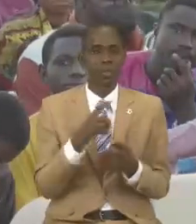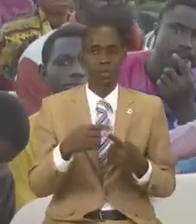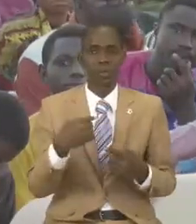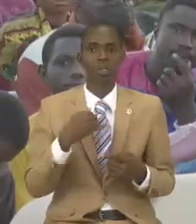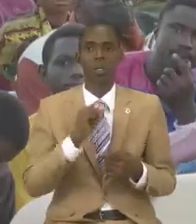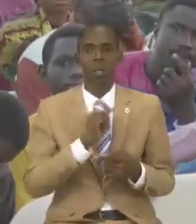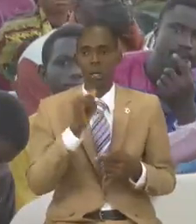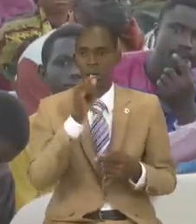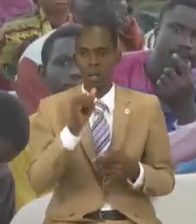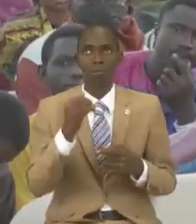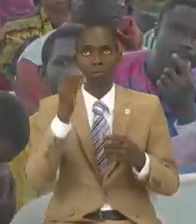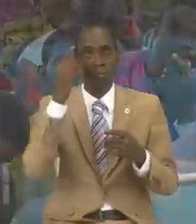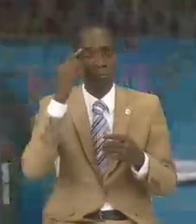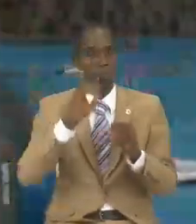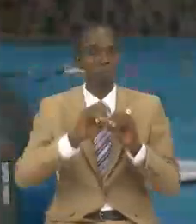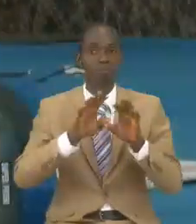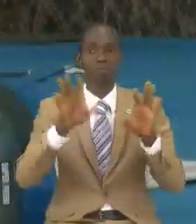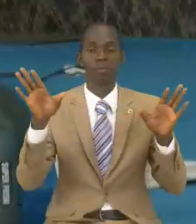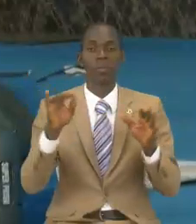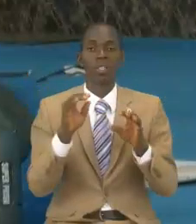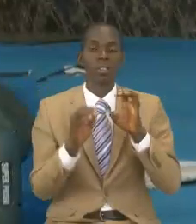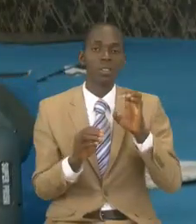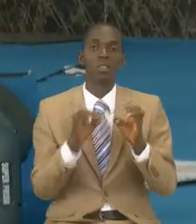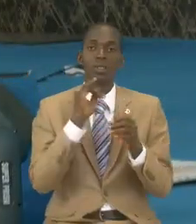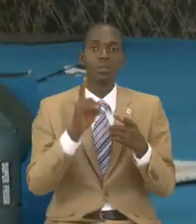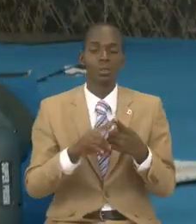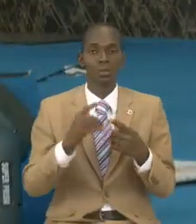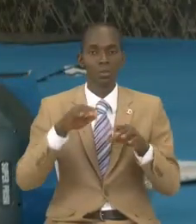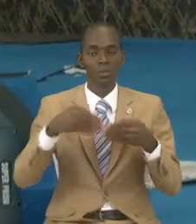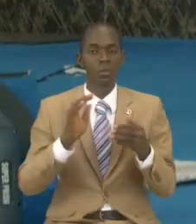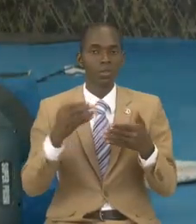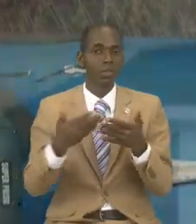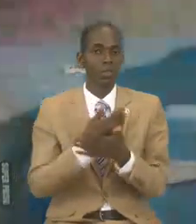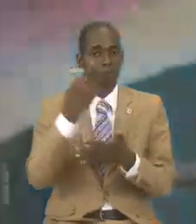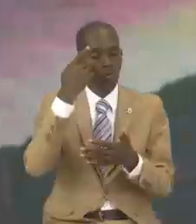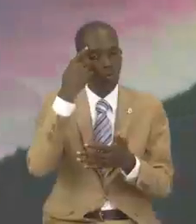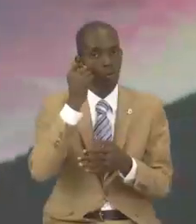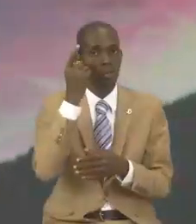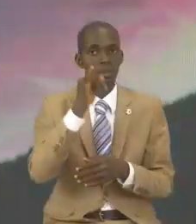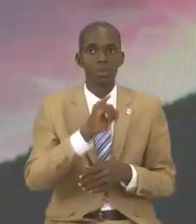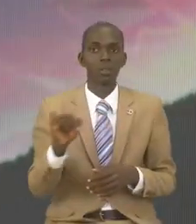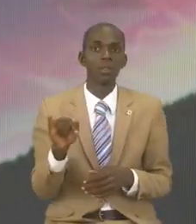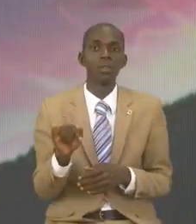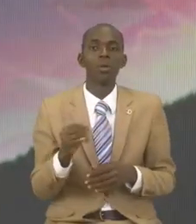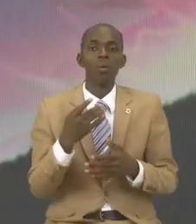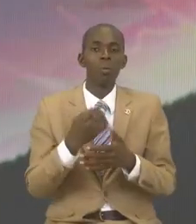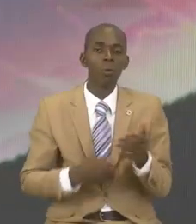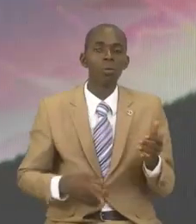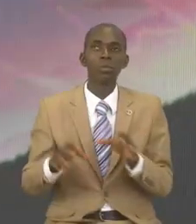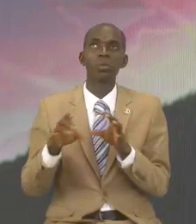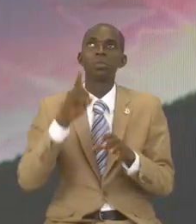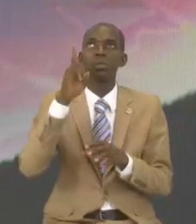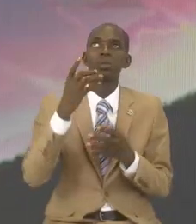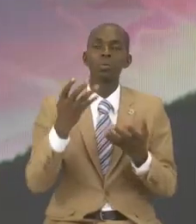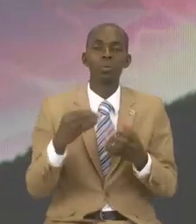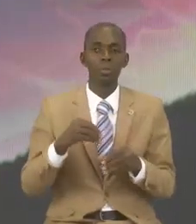Retreat time is to enlighten us. What's the mind of God? What's the will of God? What does he want for my life